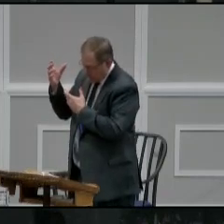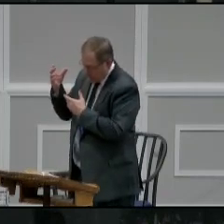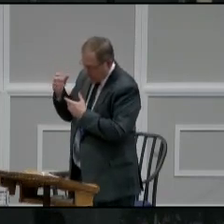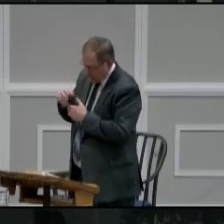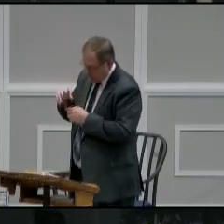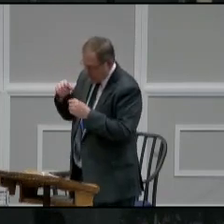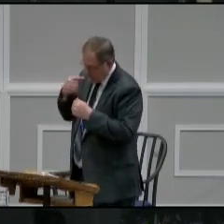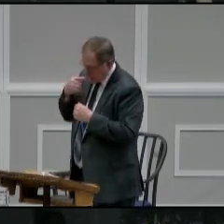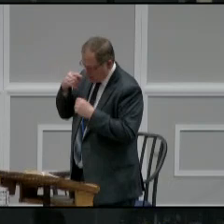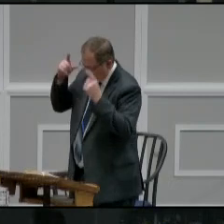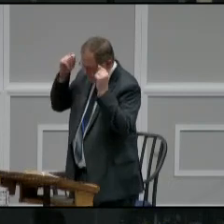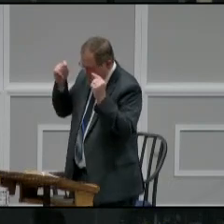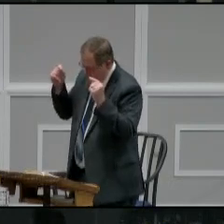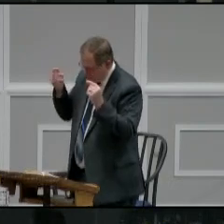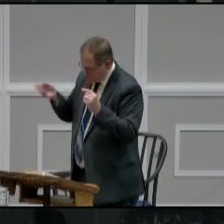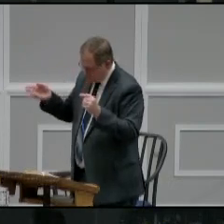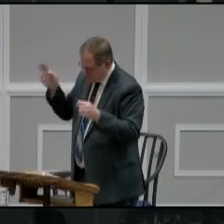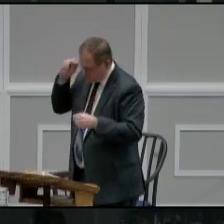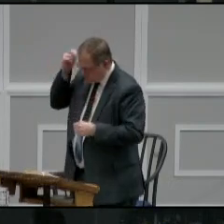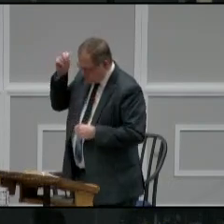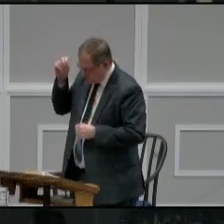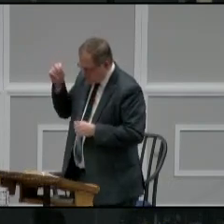he thinks that they're being attacked.